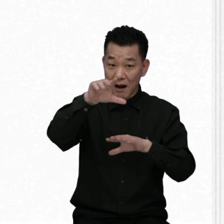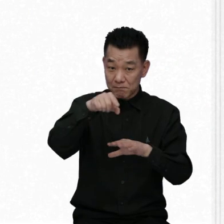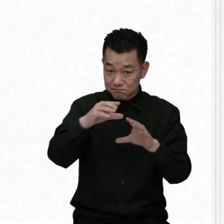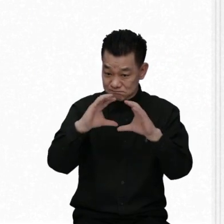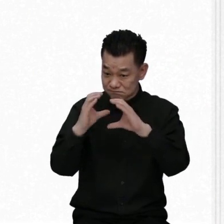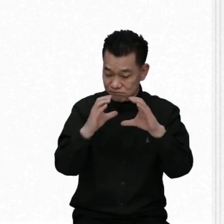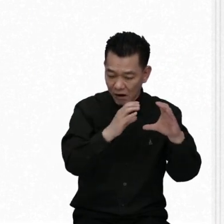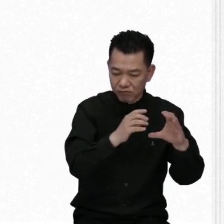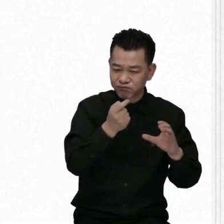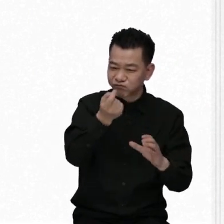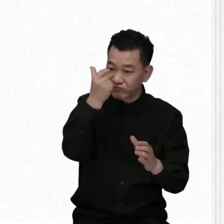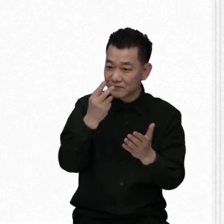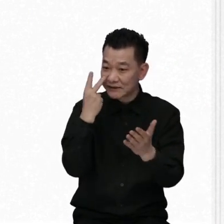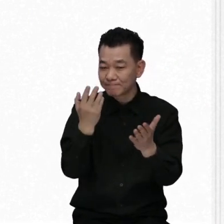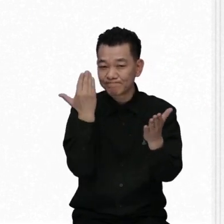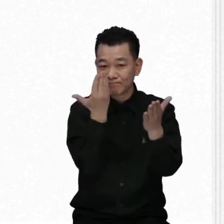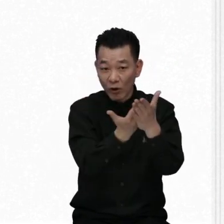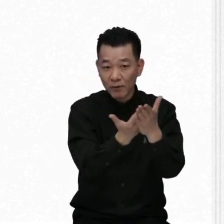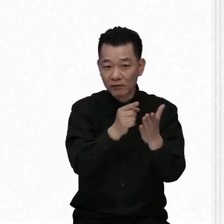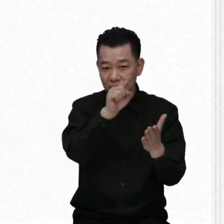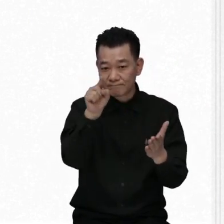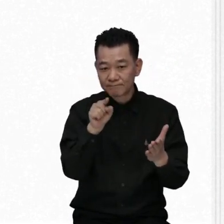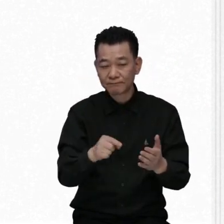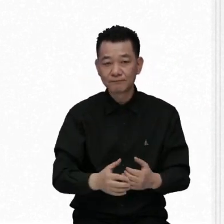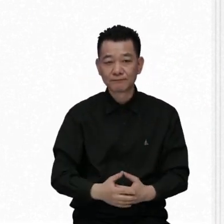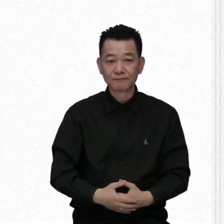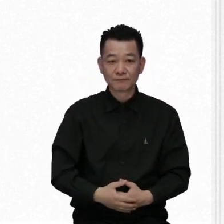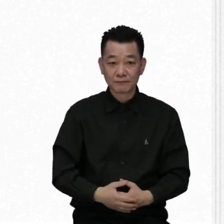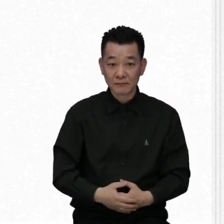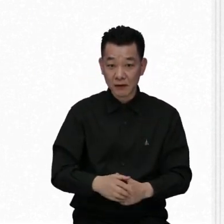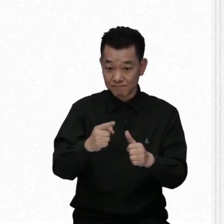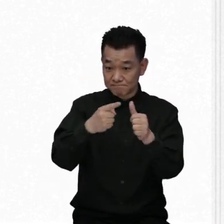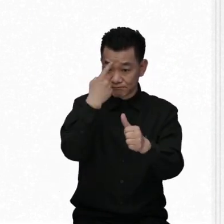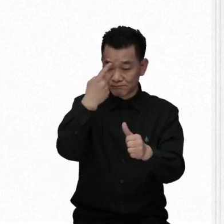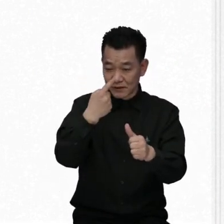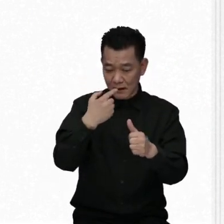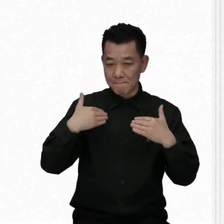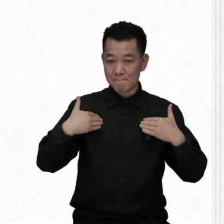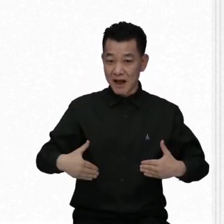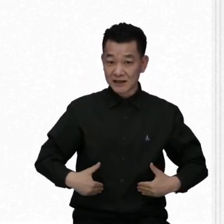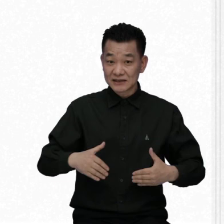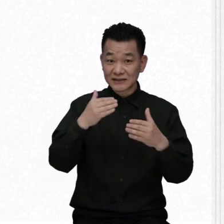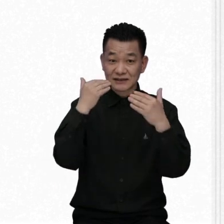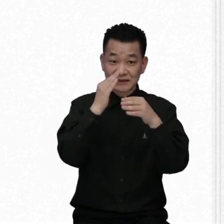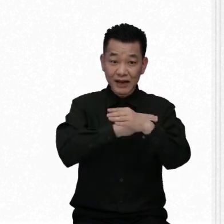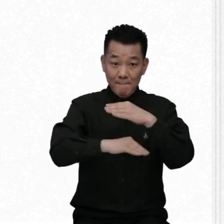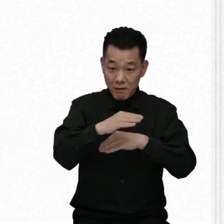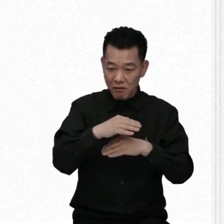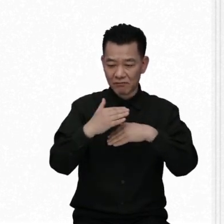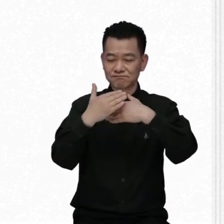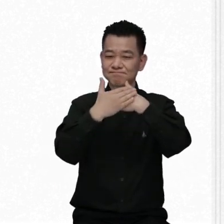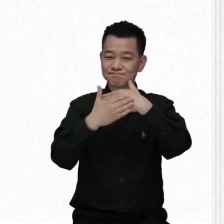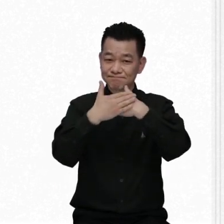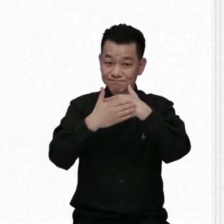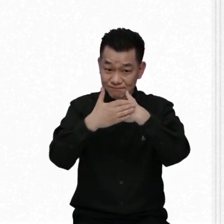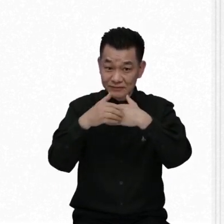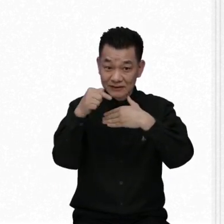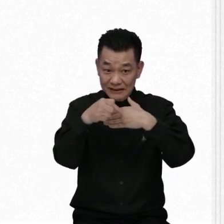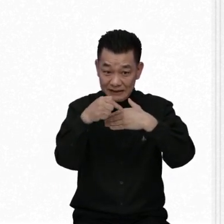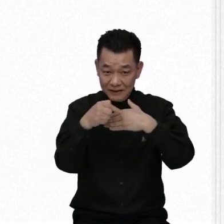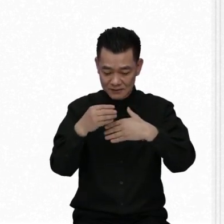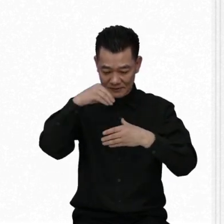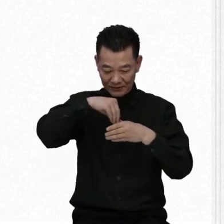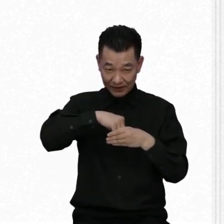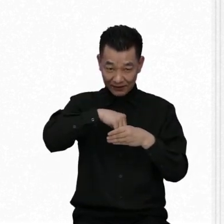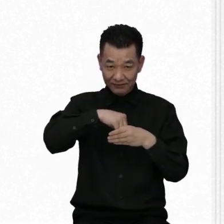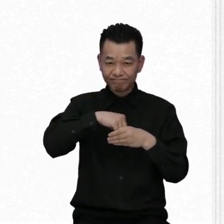Then, shall we find out the 15 types of disabilities quickly? First of all, physical disability is divided into disability